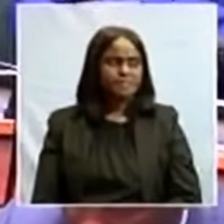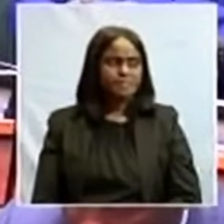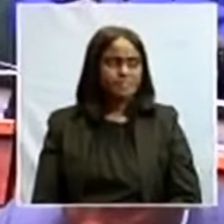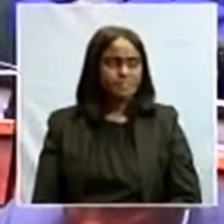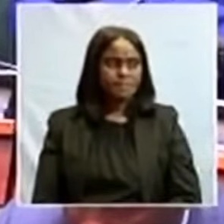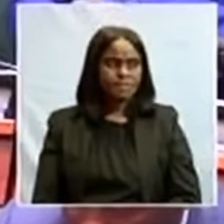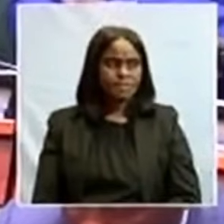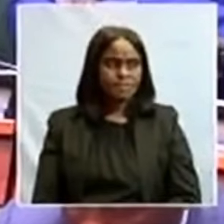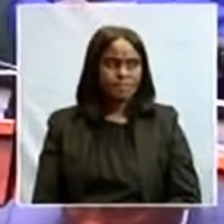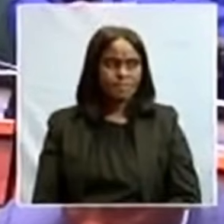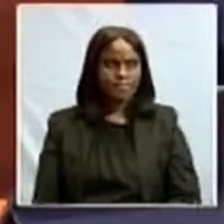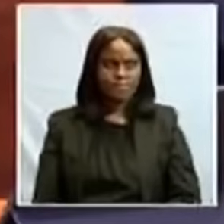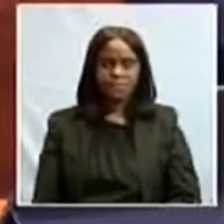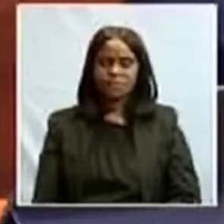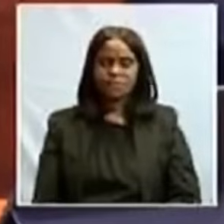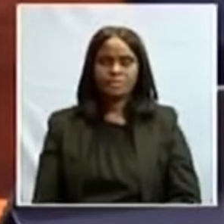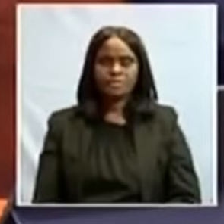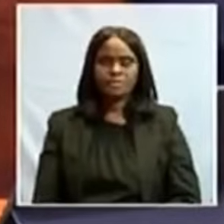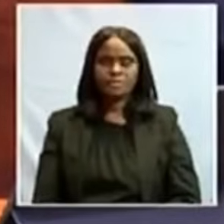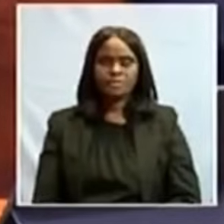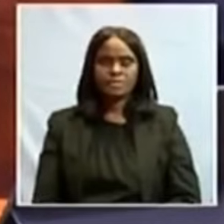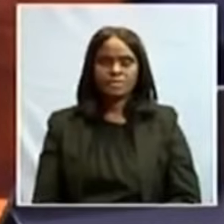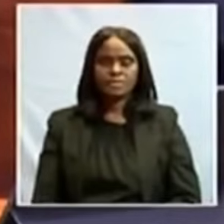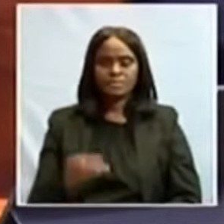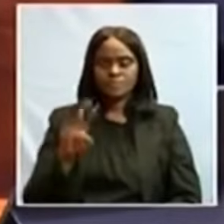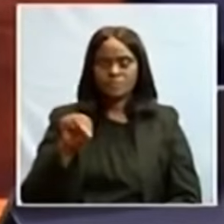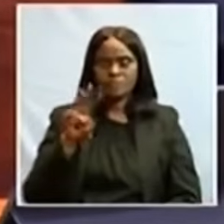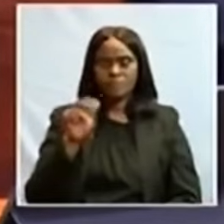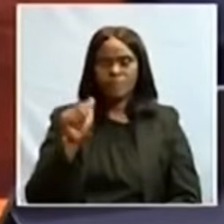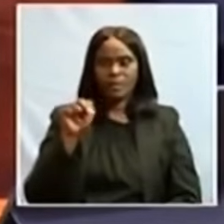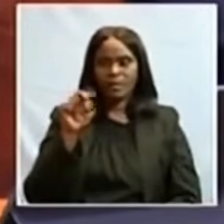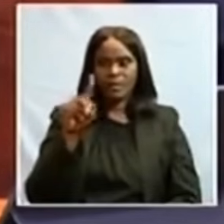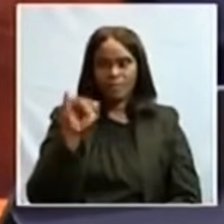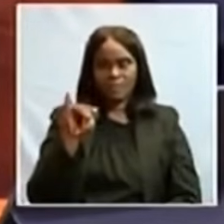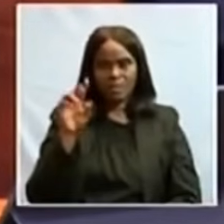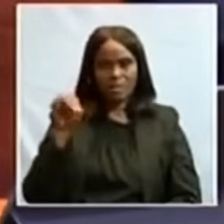Thank you very much. The Honorable Member for Mwandi.